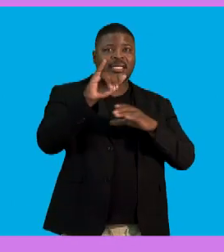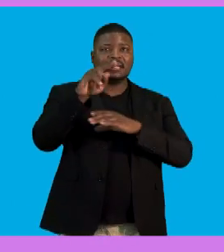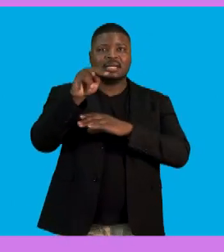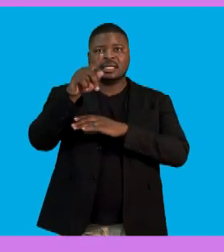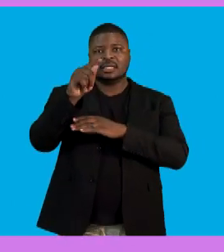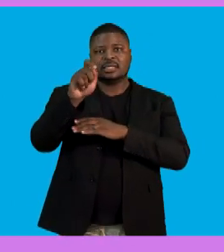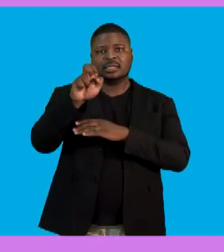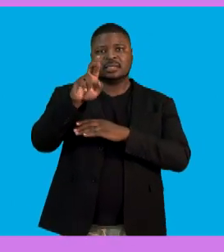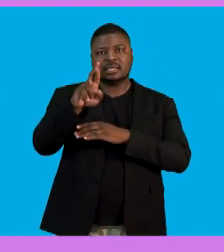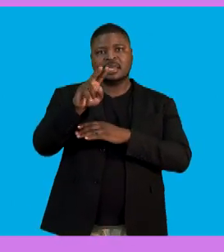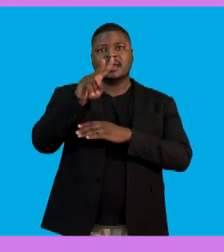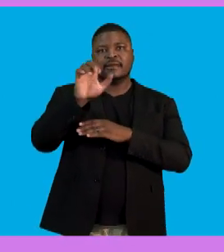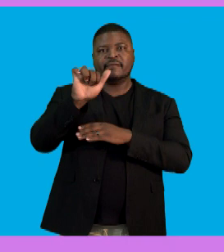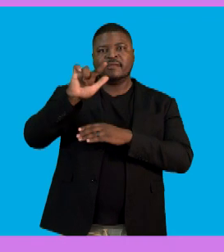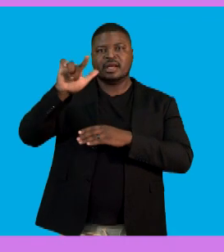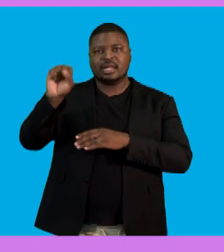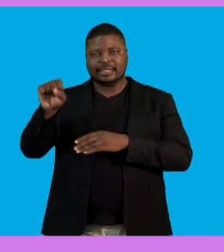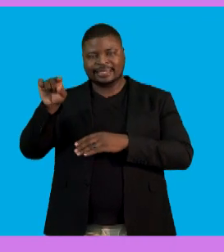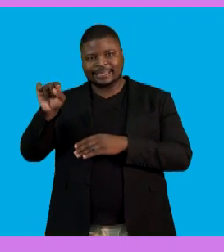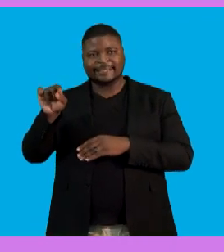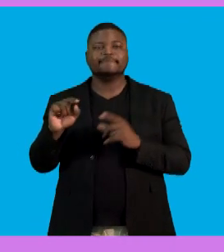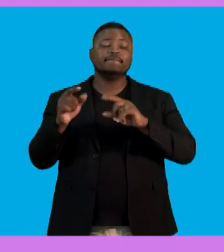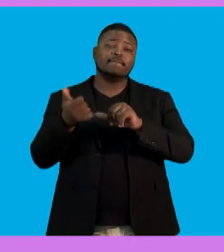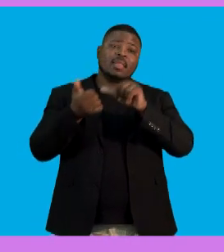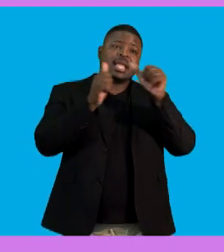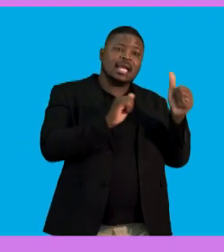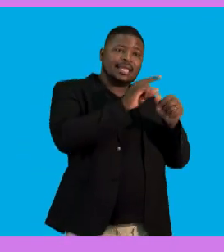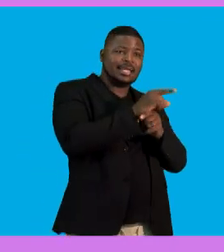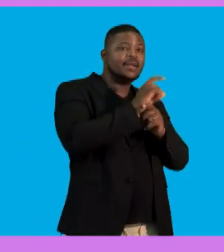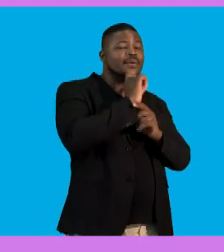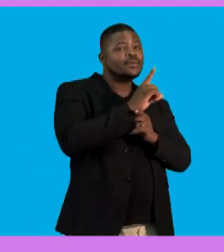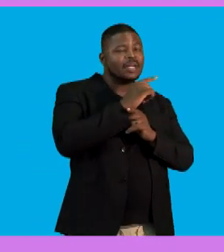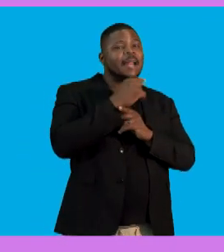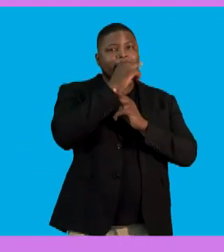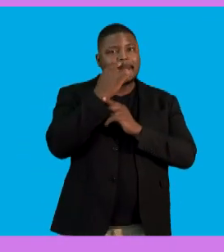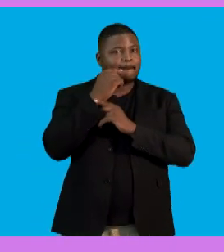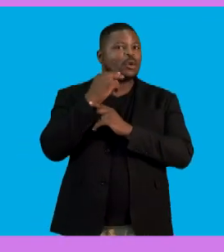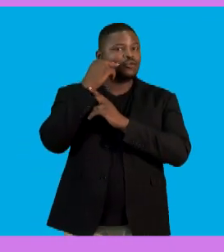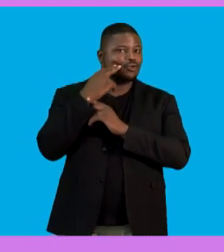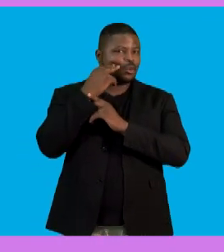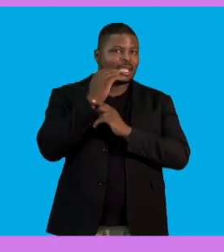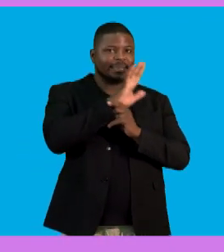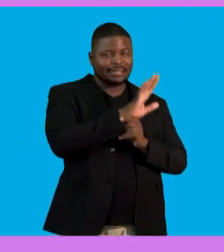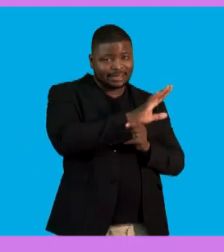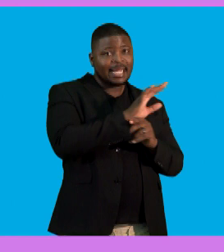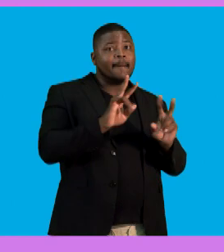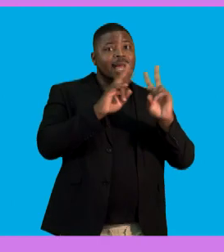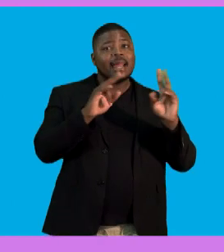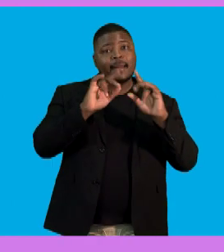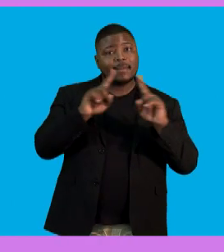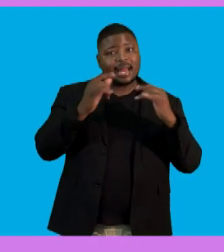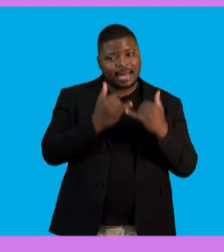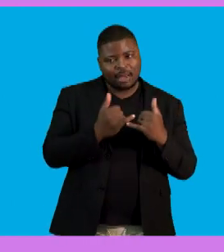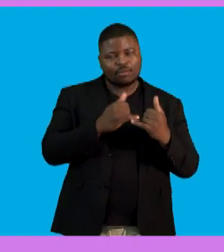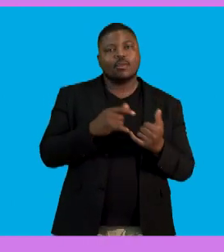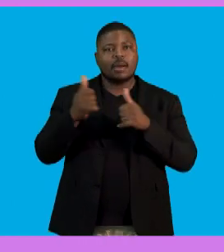interval. With the previous one, if I just bring that up again, with the previous one, we just had the name of chocolates. So the link here